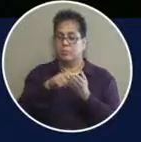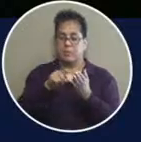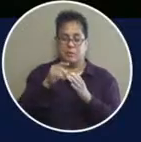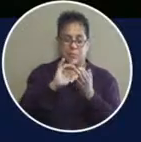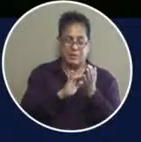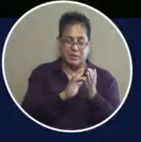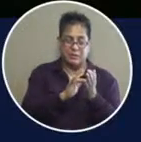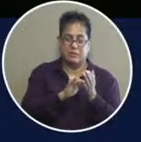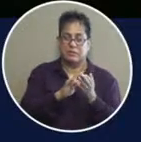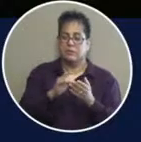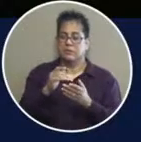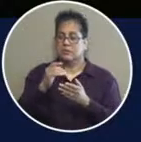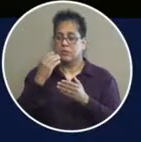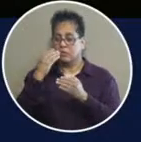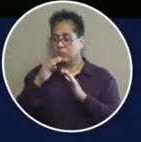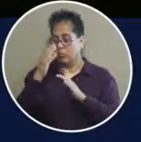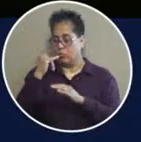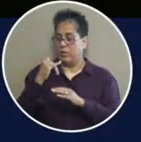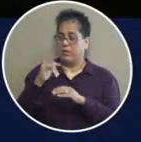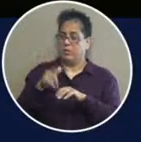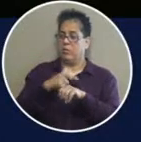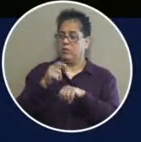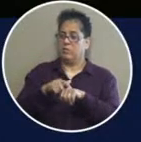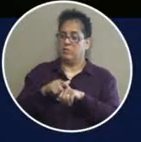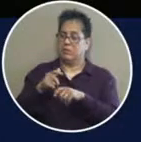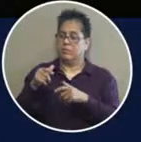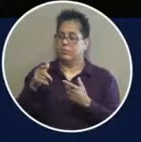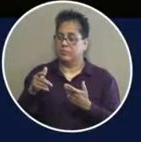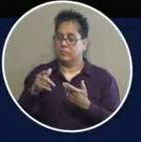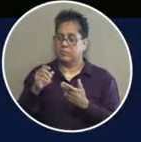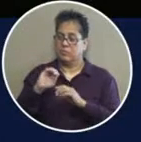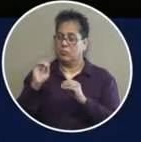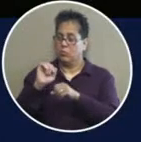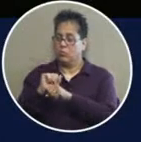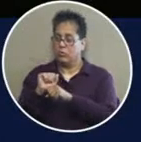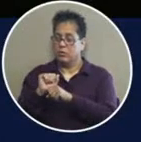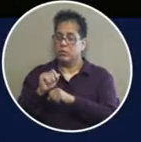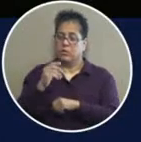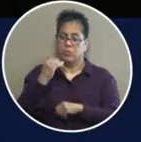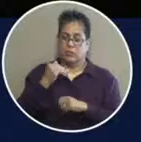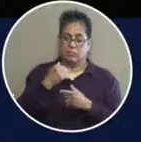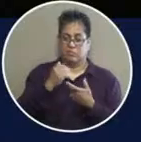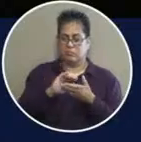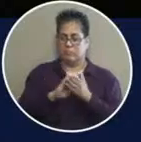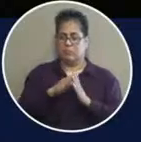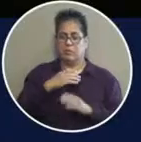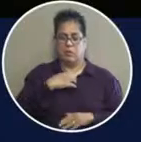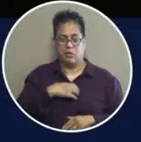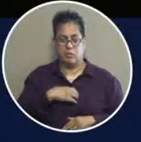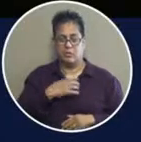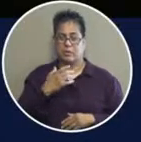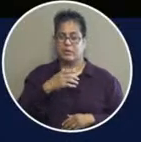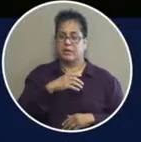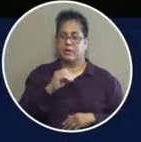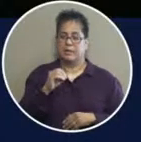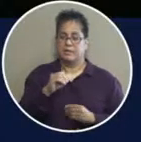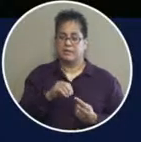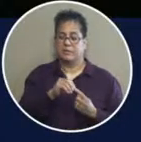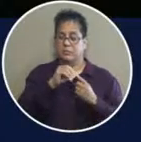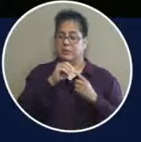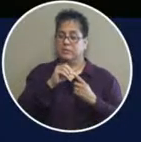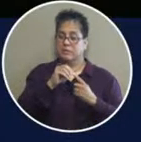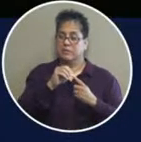don't know what to do being out of work for so long and facing hunger and facing all sorts of difficulties. In